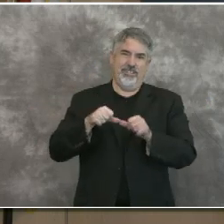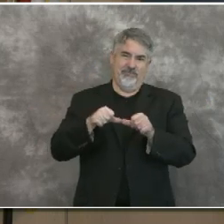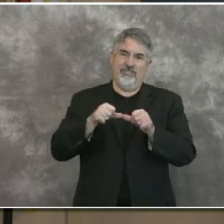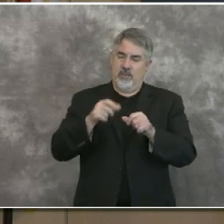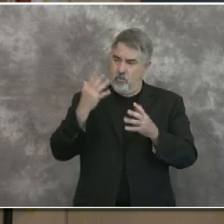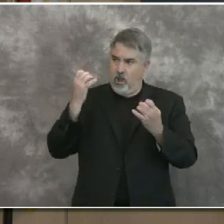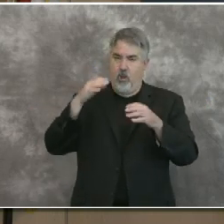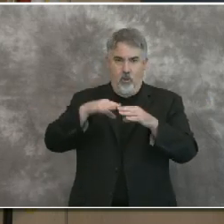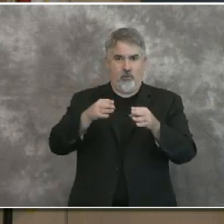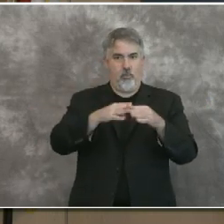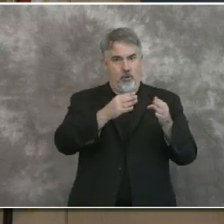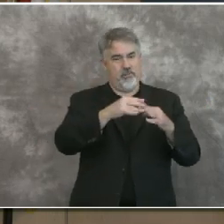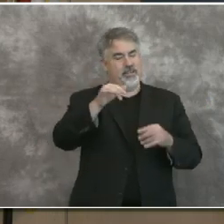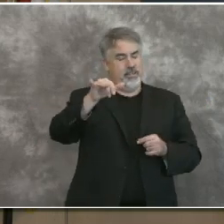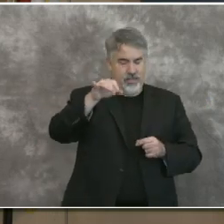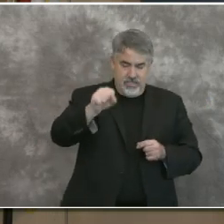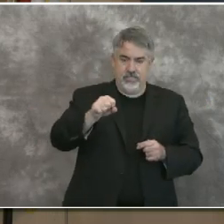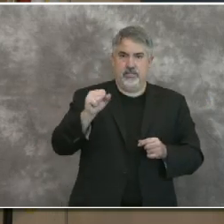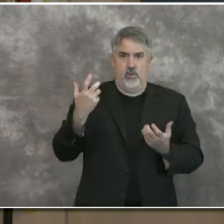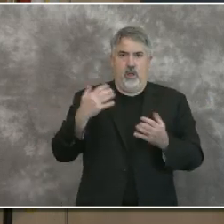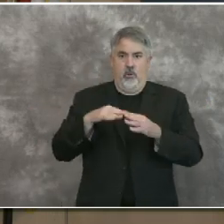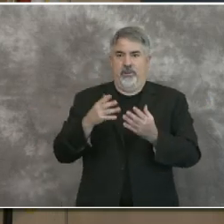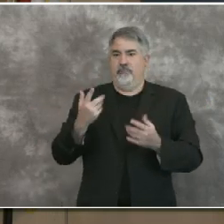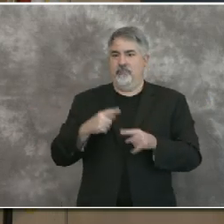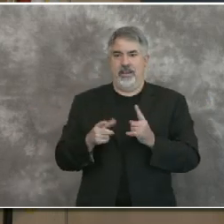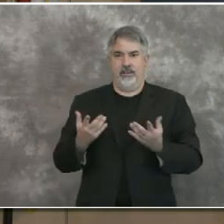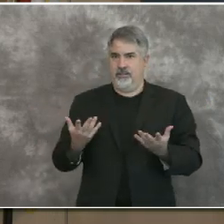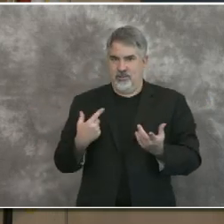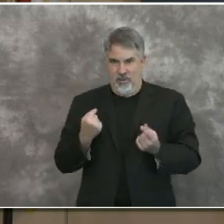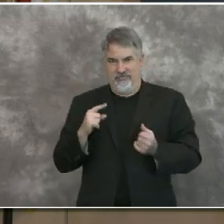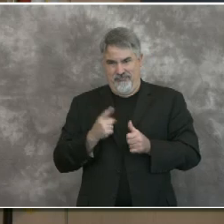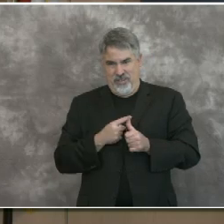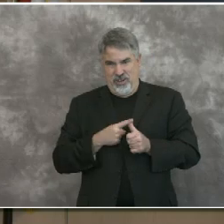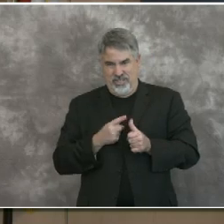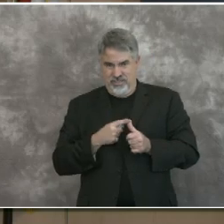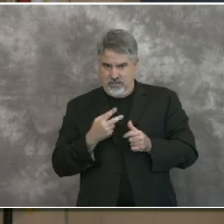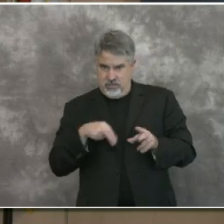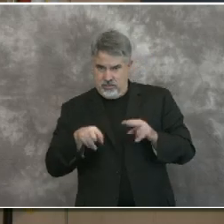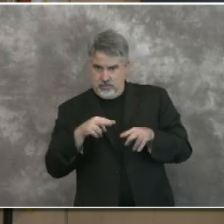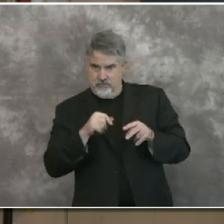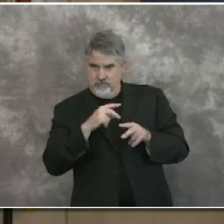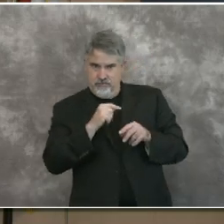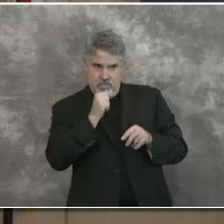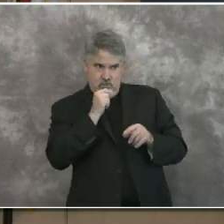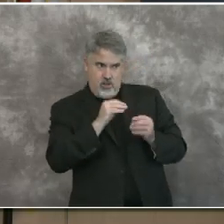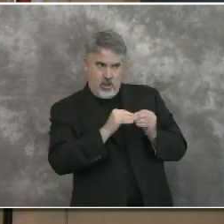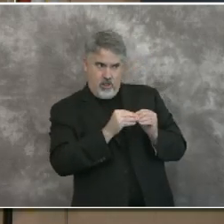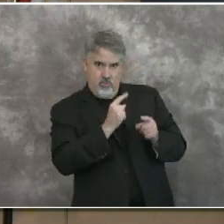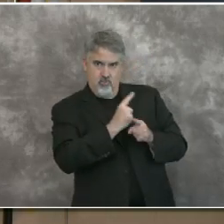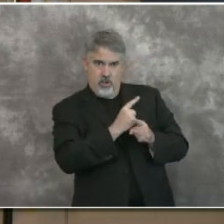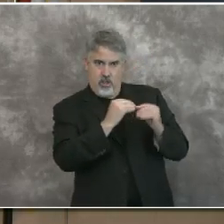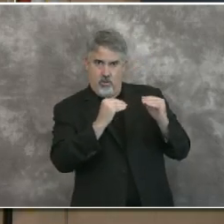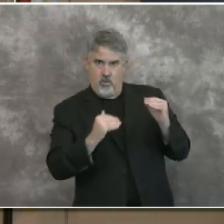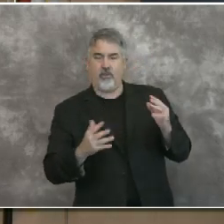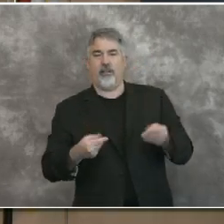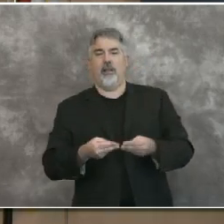possible in a responsible way, and we ask everyone to just hold strong with us as we work through this.